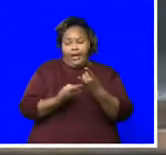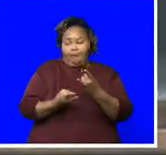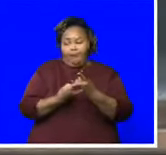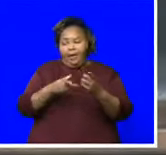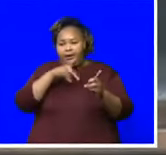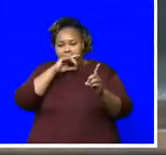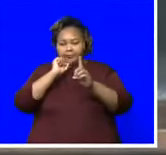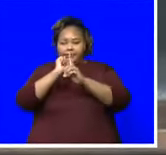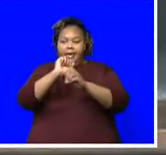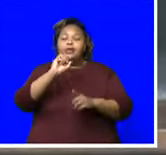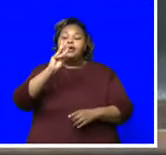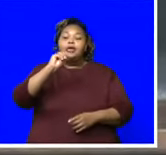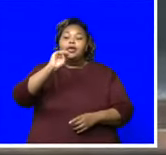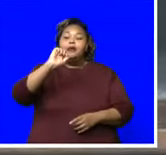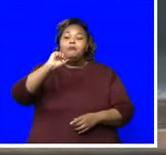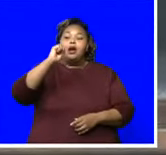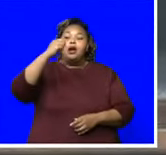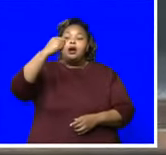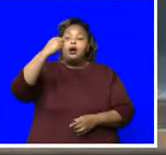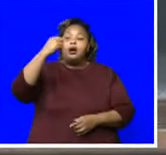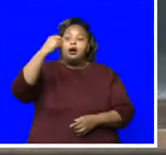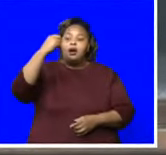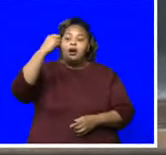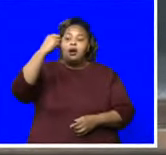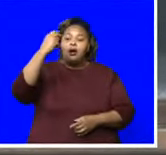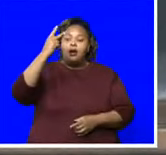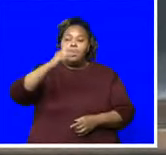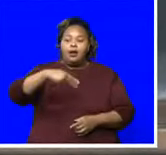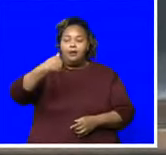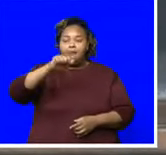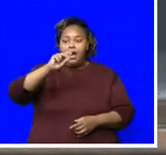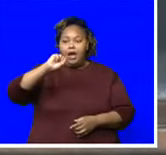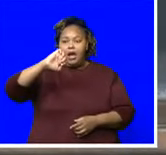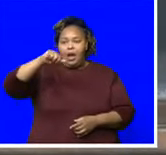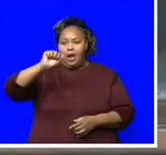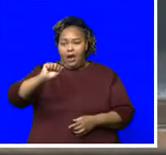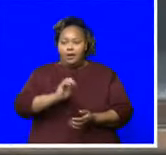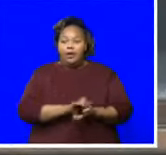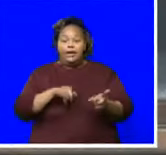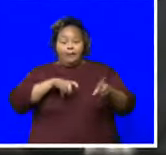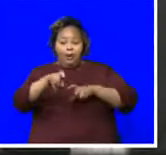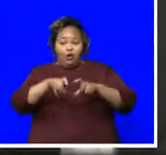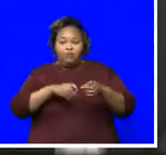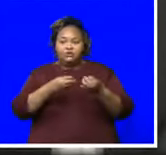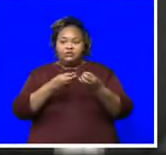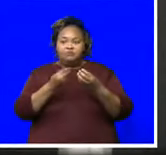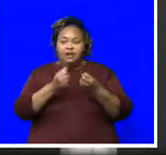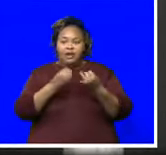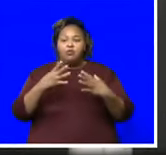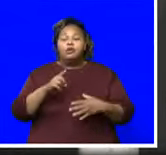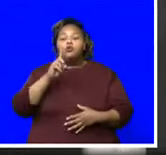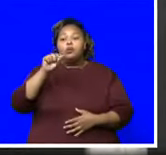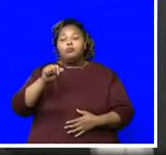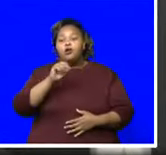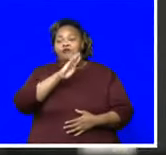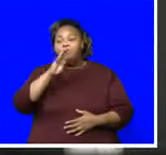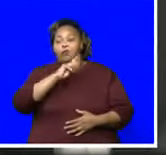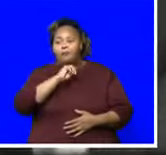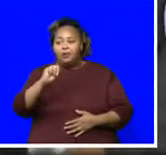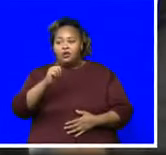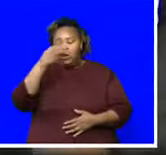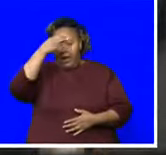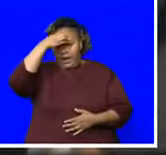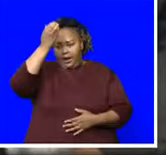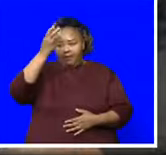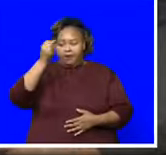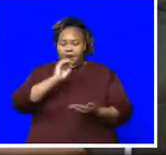Uvelile ukuthi ke le midlalo lena ke itawubita imali le 1.4 million malangeni, kanti ke nahulumende ufakile imali